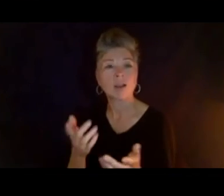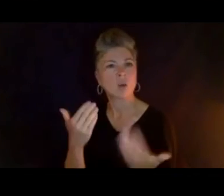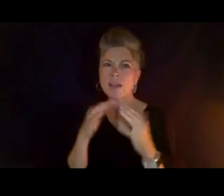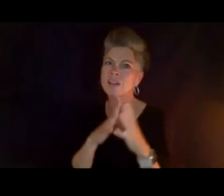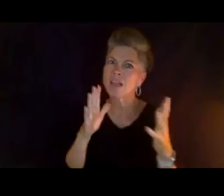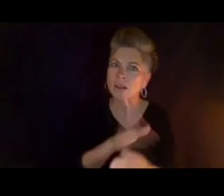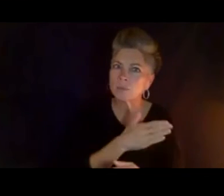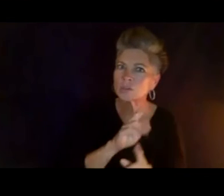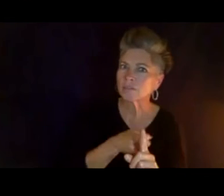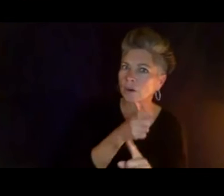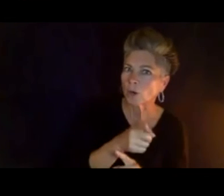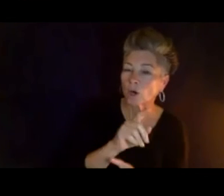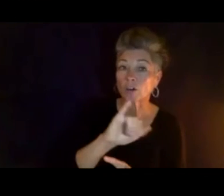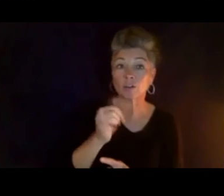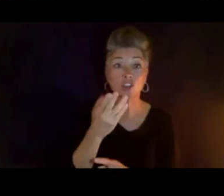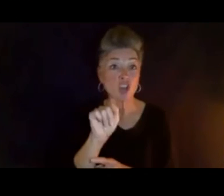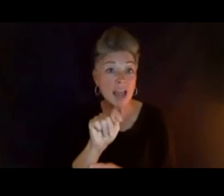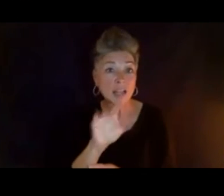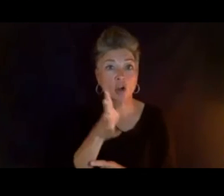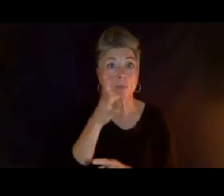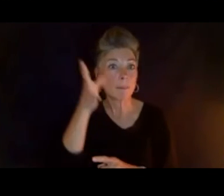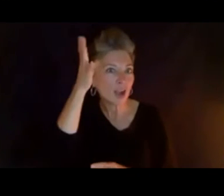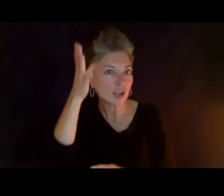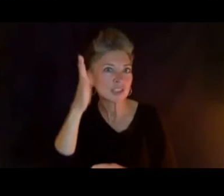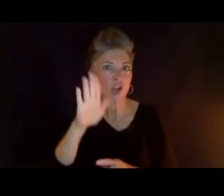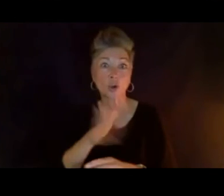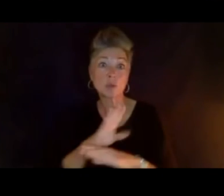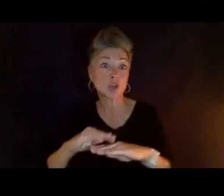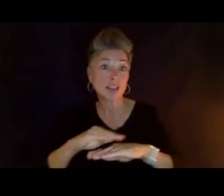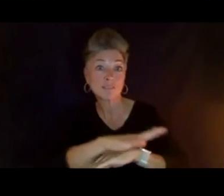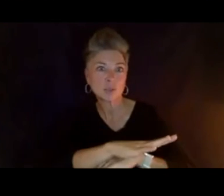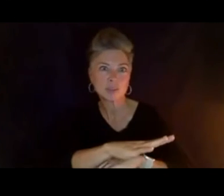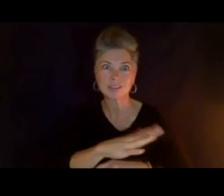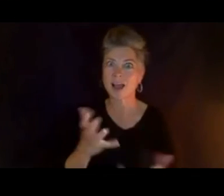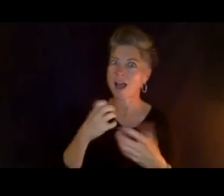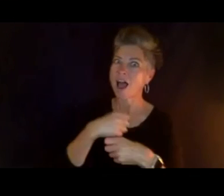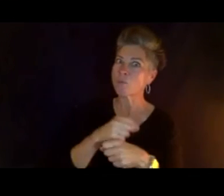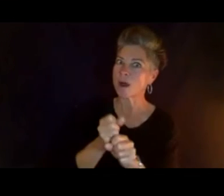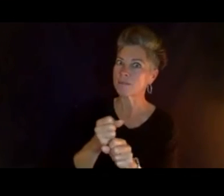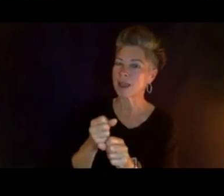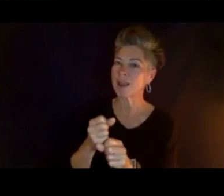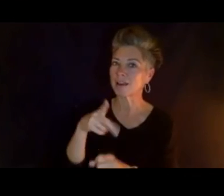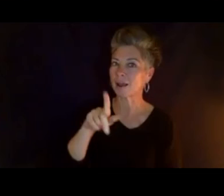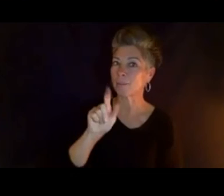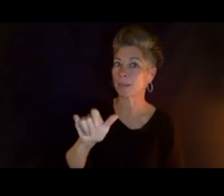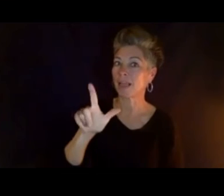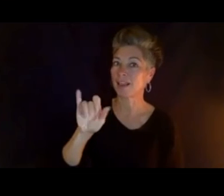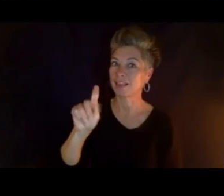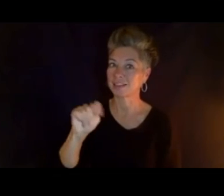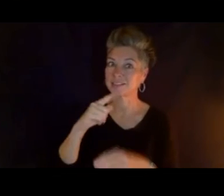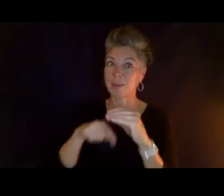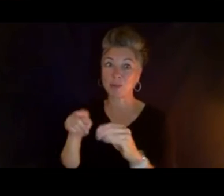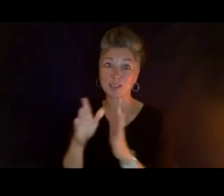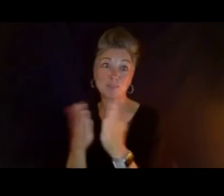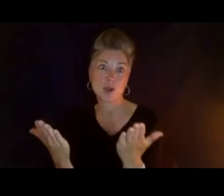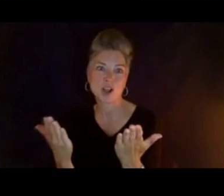her influences. I was like, I have to make a playlist of this book. And, like, it's one that I just think is one of my favorite parts about reading it was, like, oh, like, I get